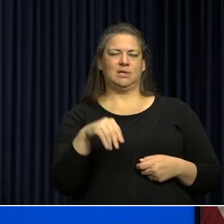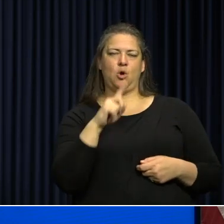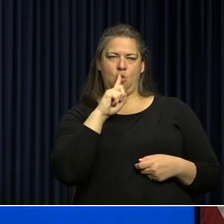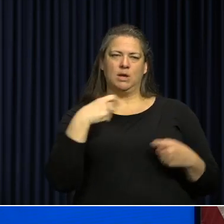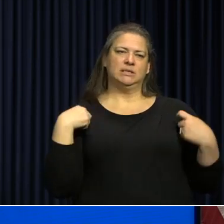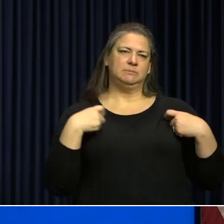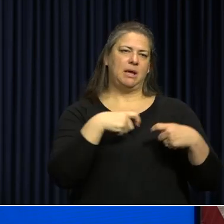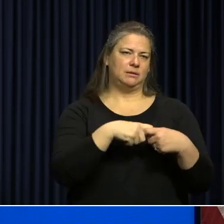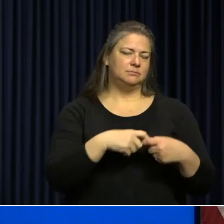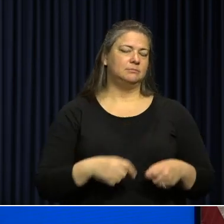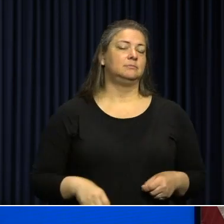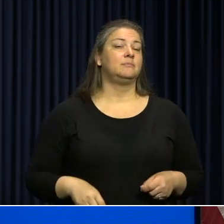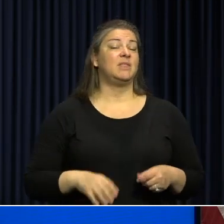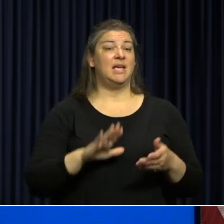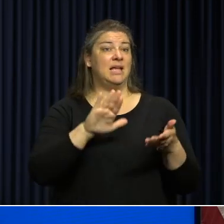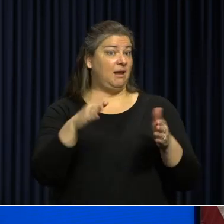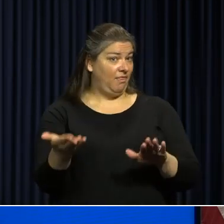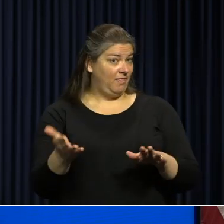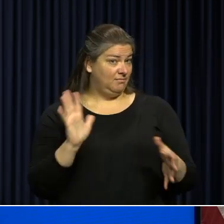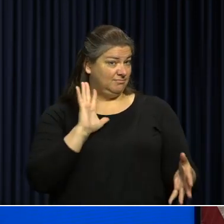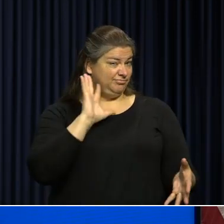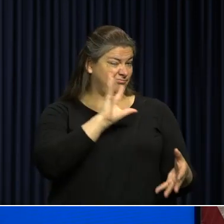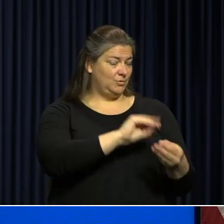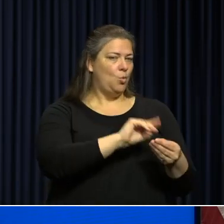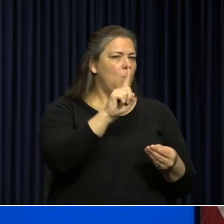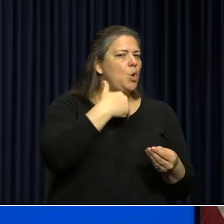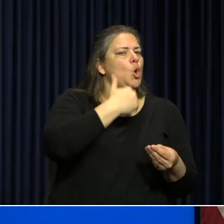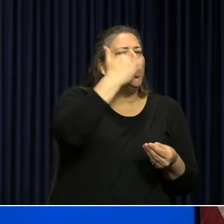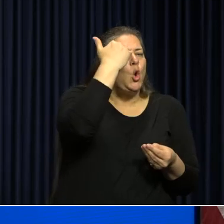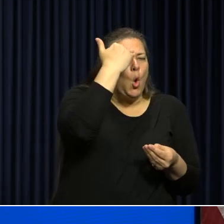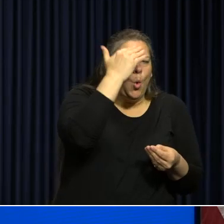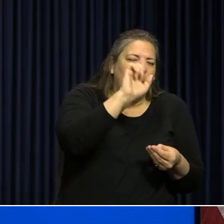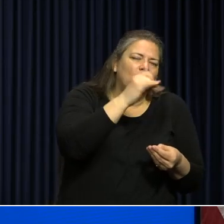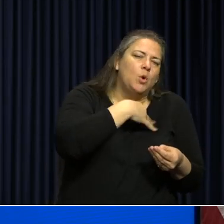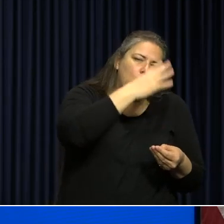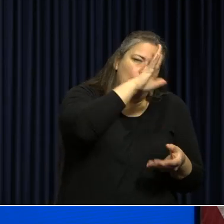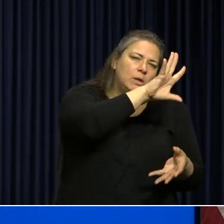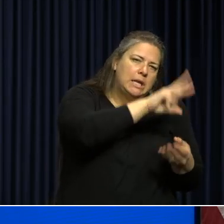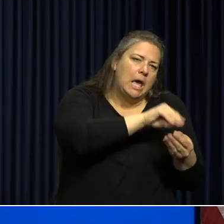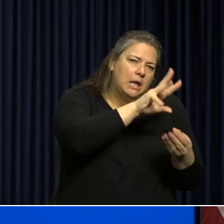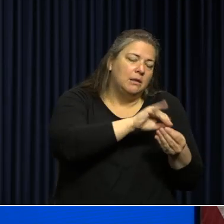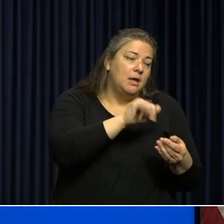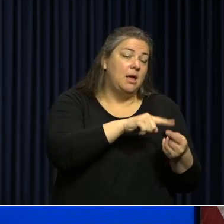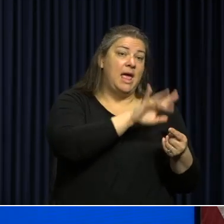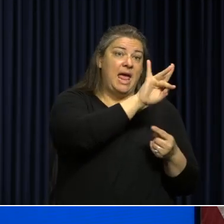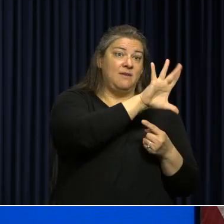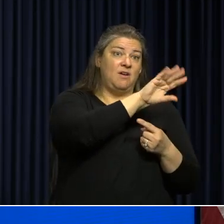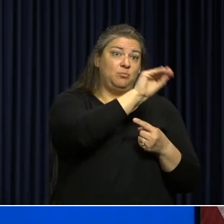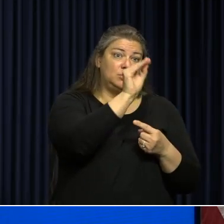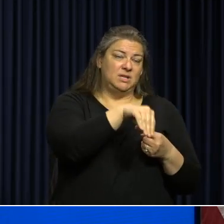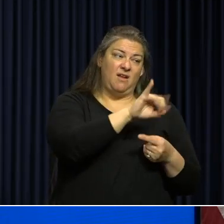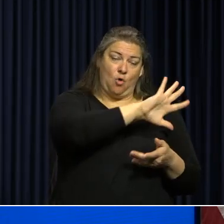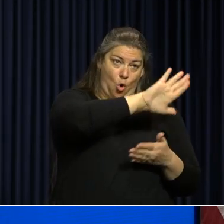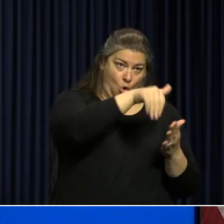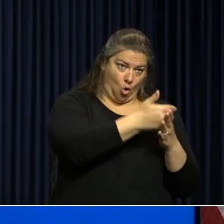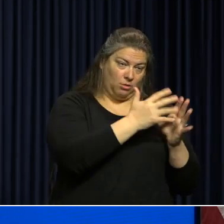Hispanic. Of deaths, of where we know the deaths, which is 85% of all